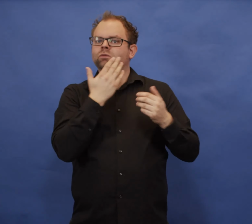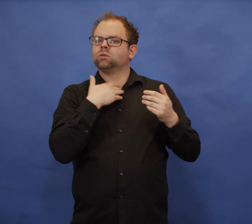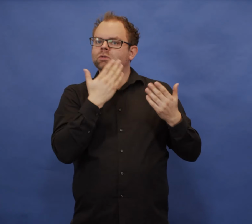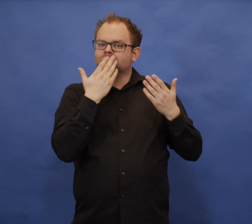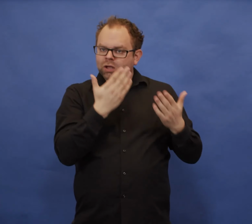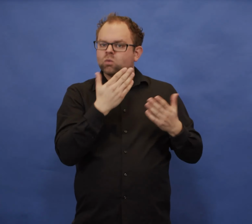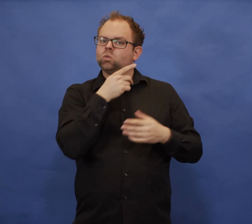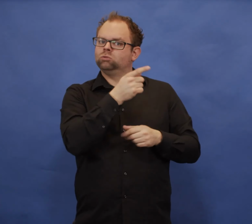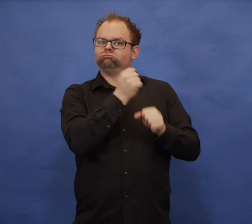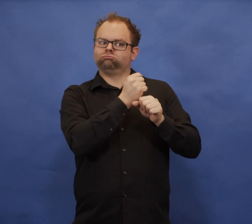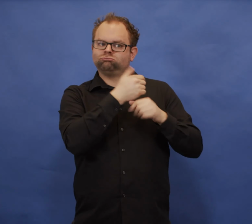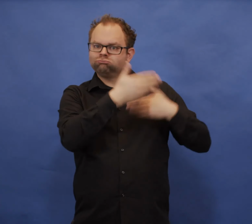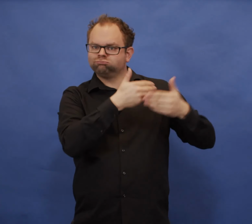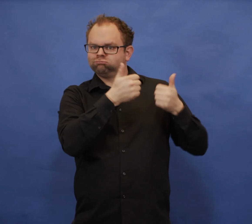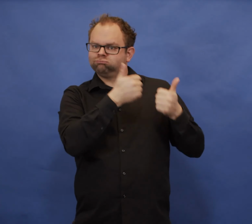on